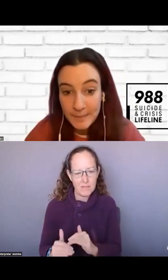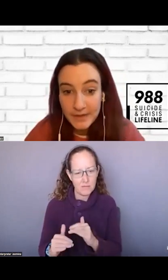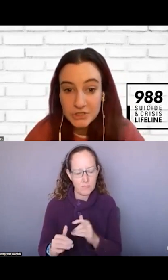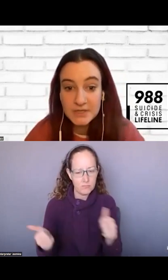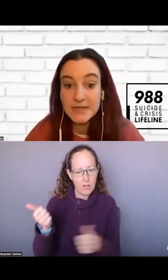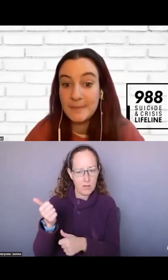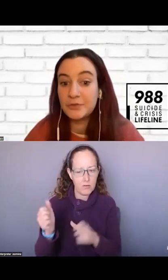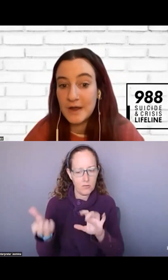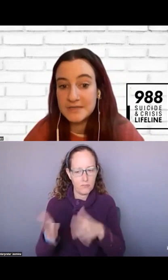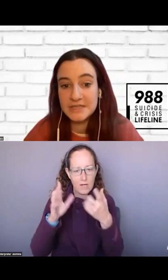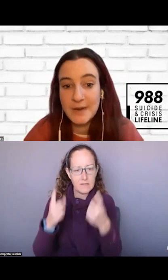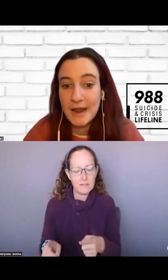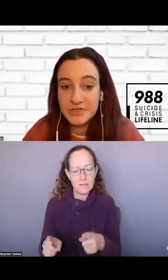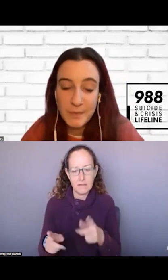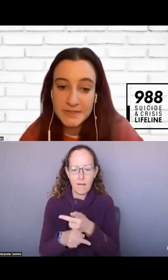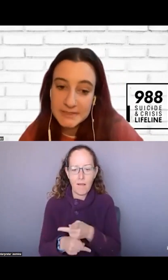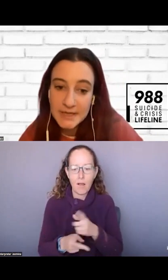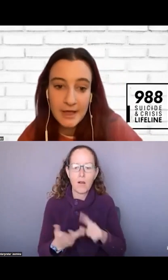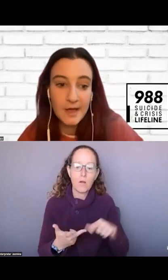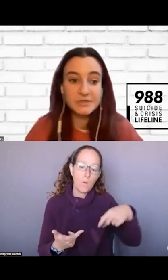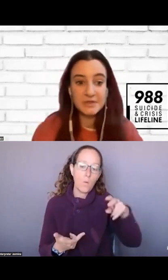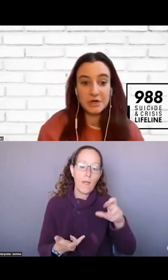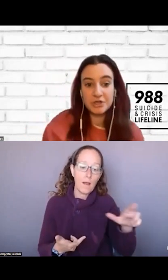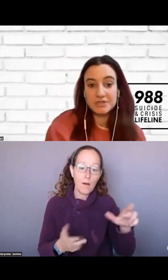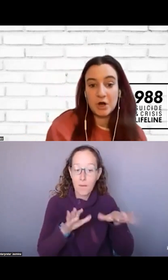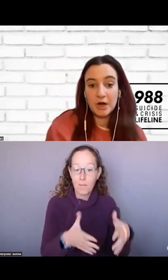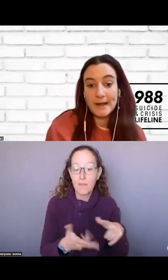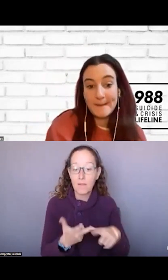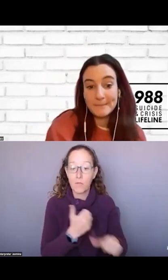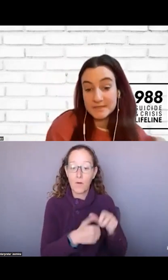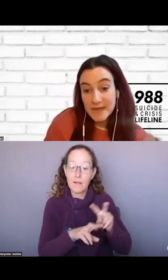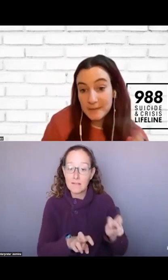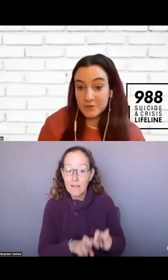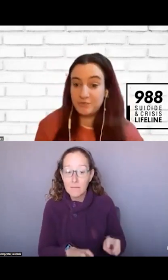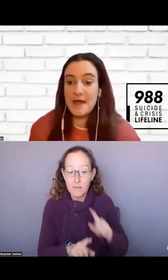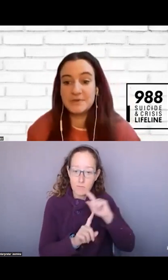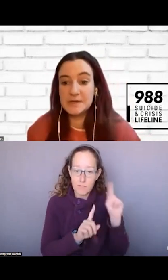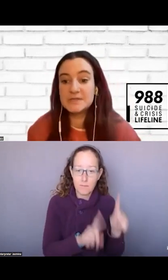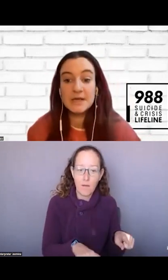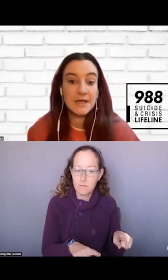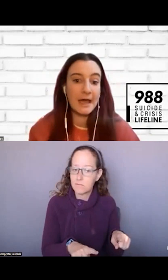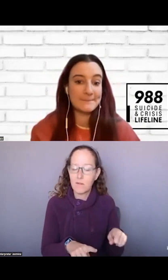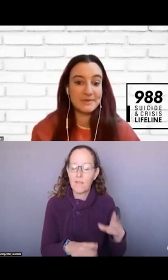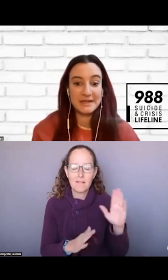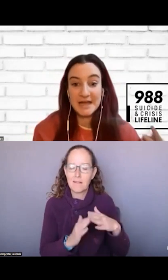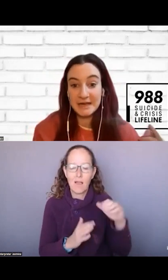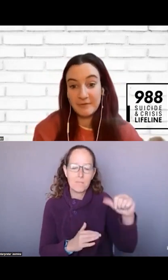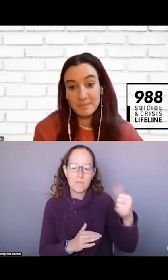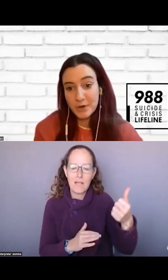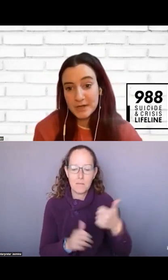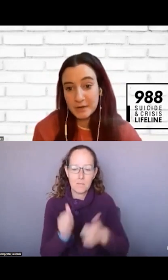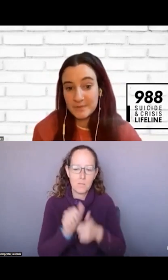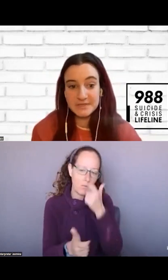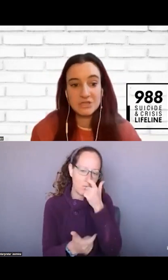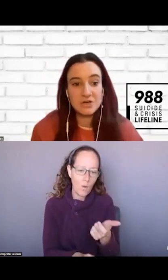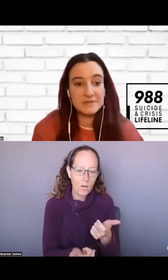queer populations and about threat assessment and response. So these are just our number 10 most viewed episodes, but that's kind of a